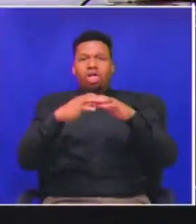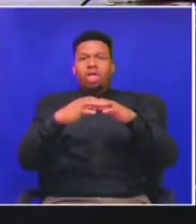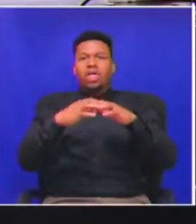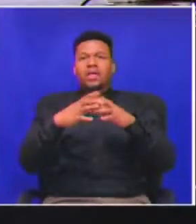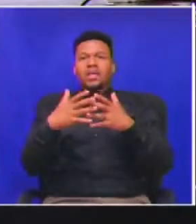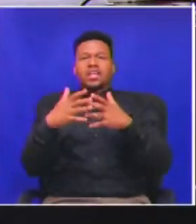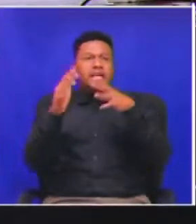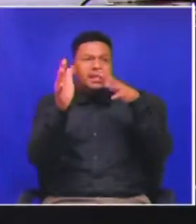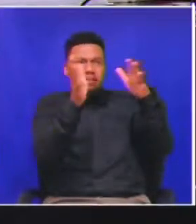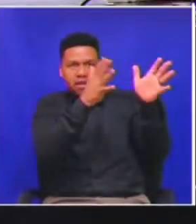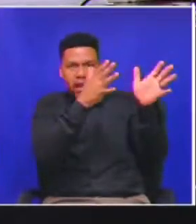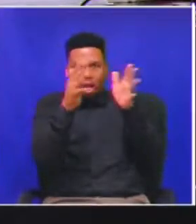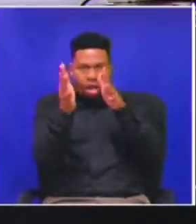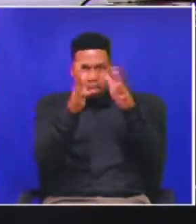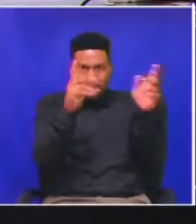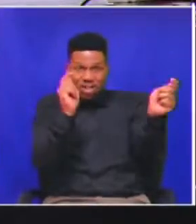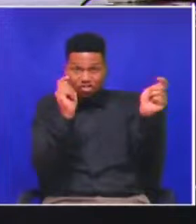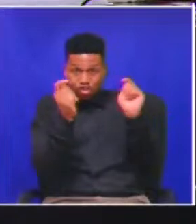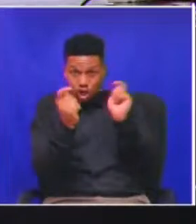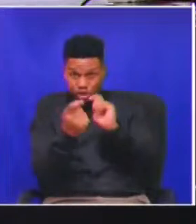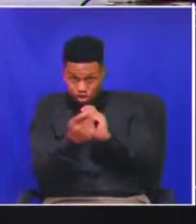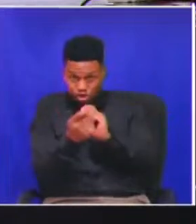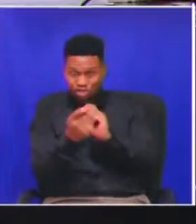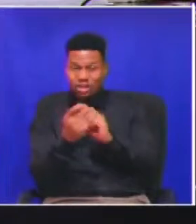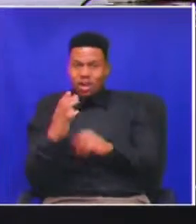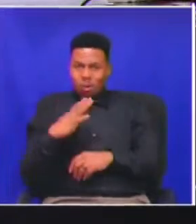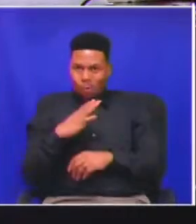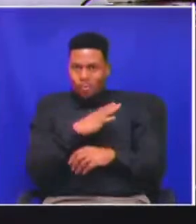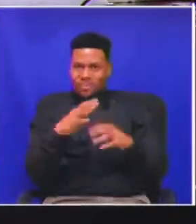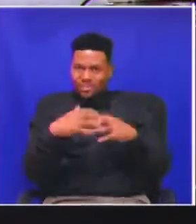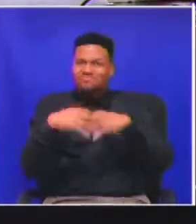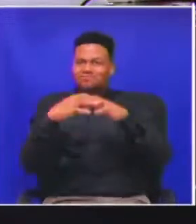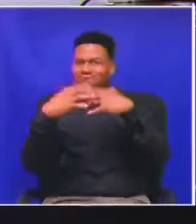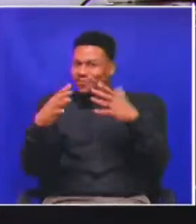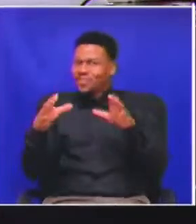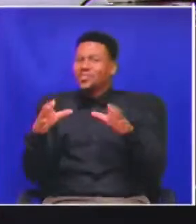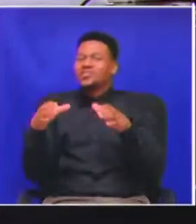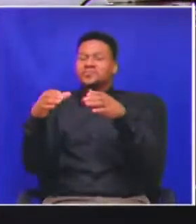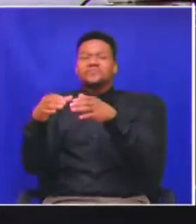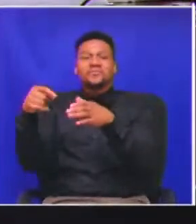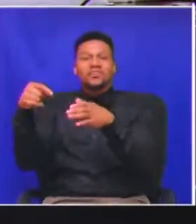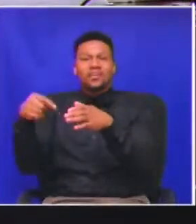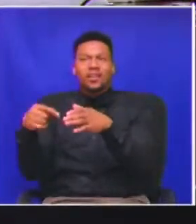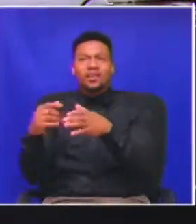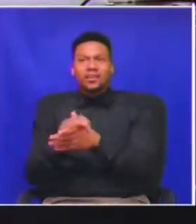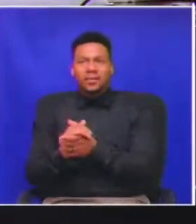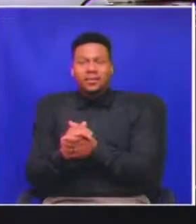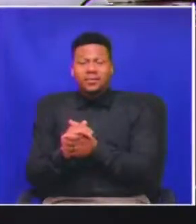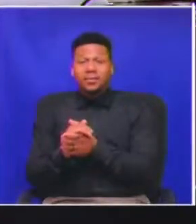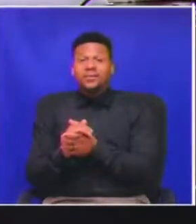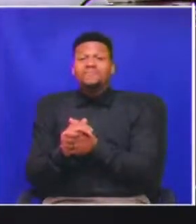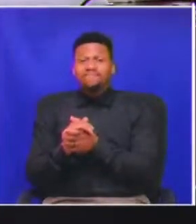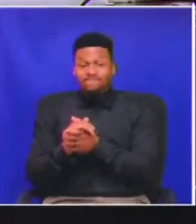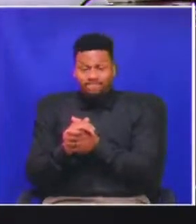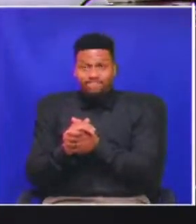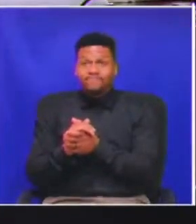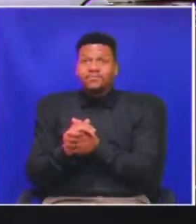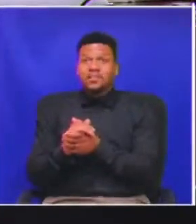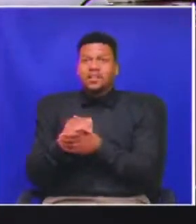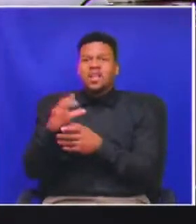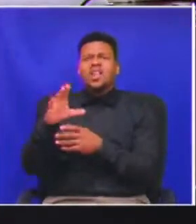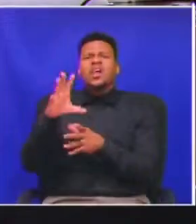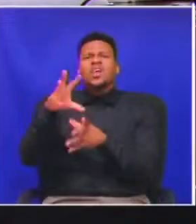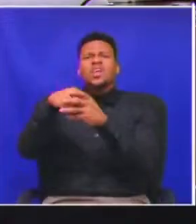Institution, which has been manifesting itself with Conference of the parties, the